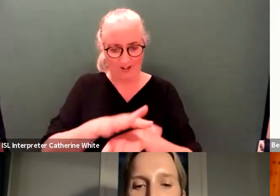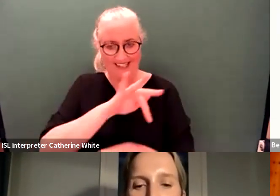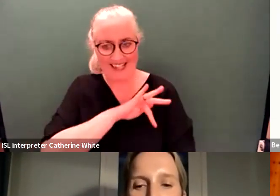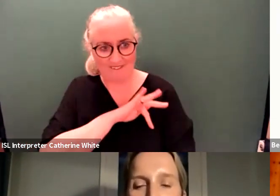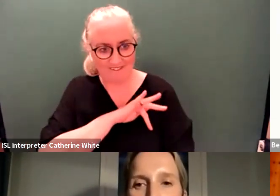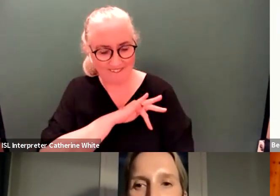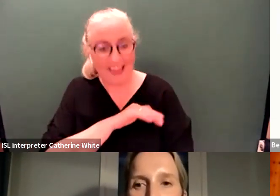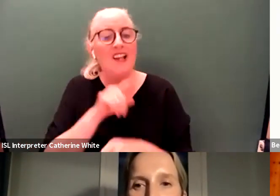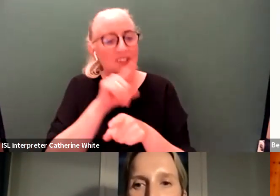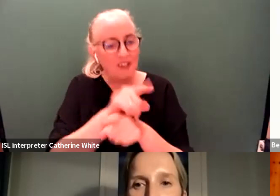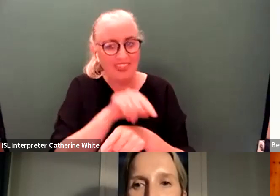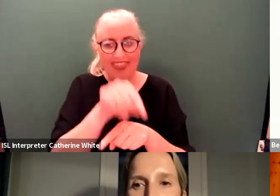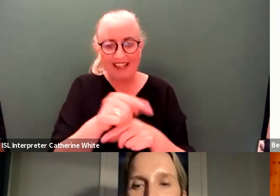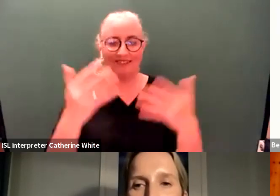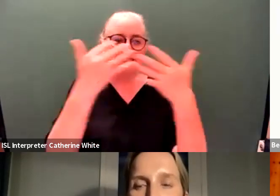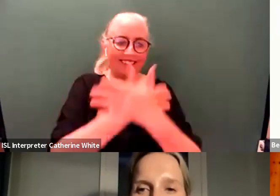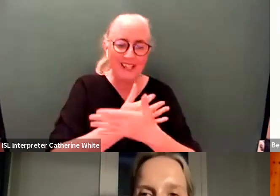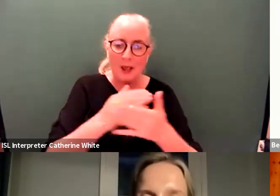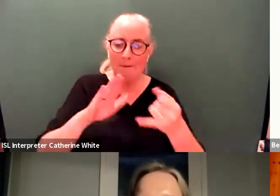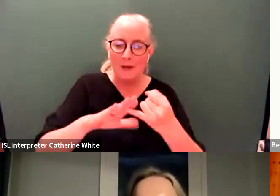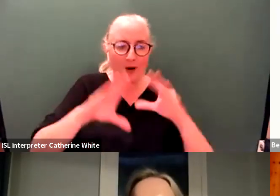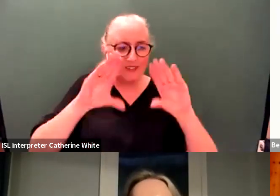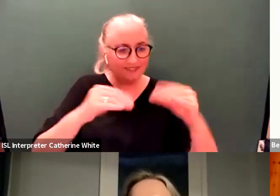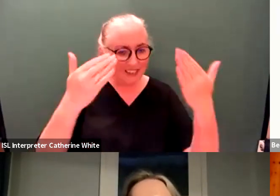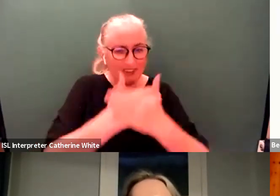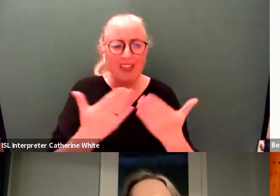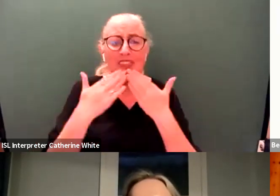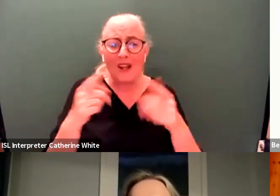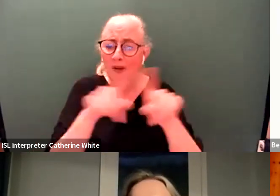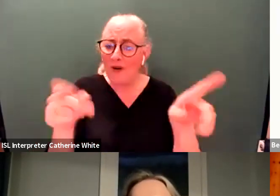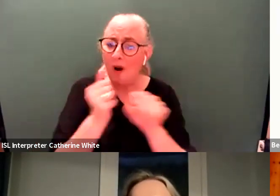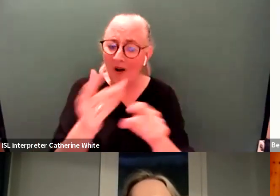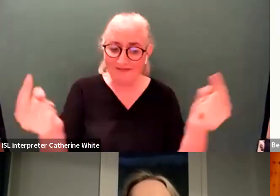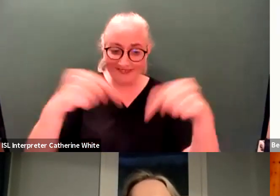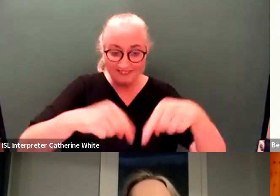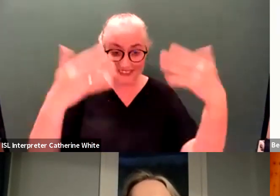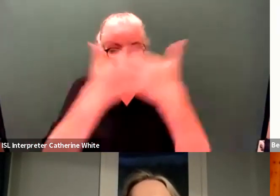for that, I will conclude our evening of Menopause and Me. And thank you all most sincerely for being with us tonight.